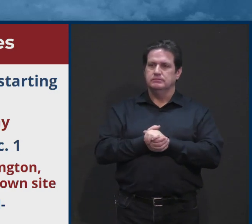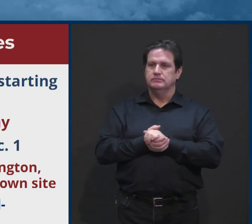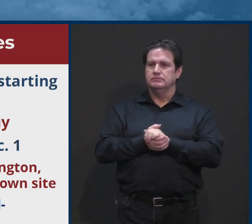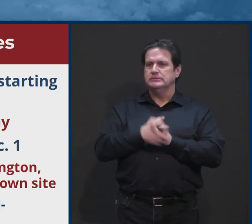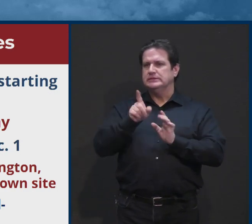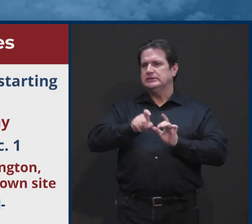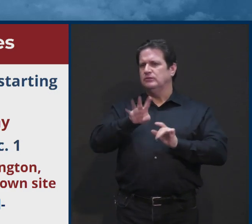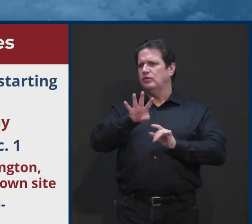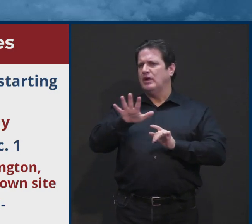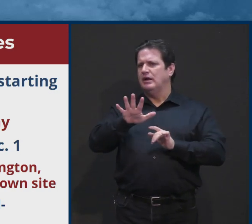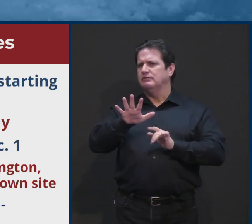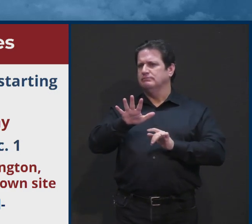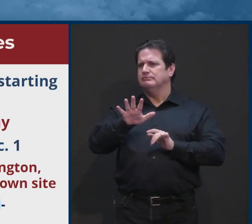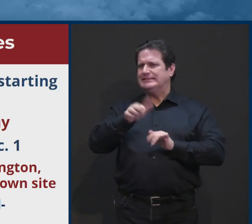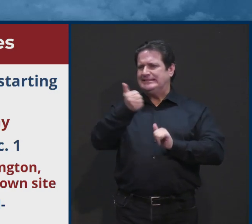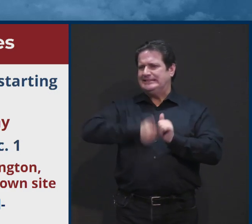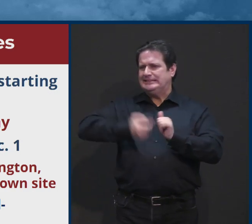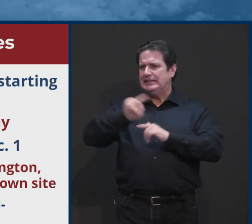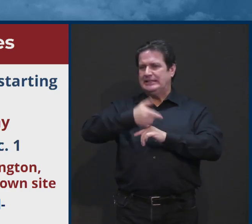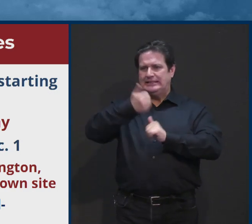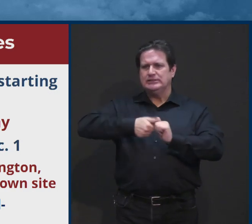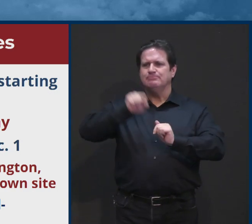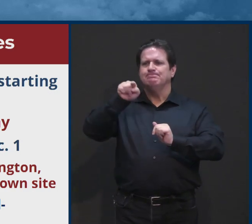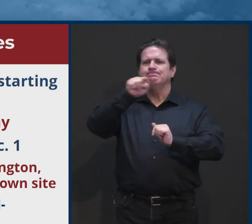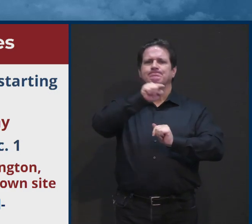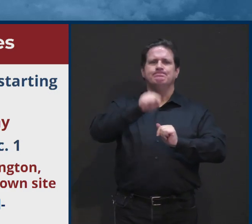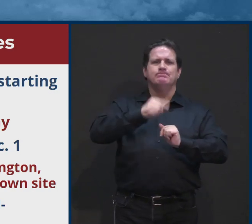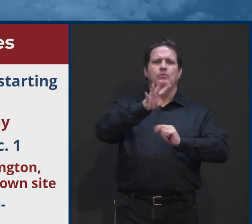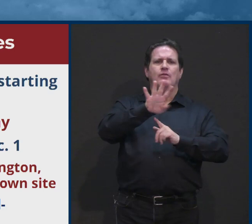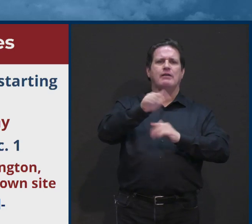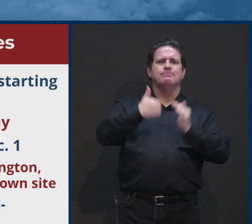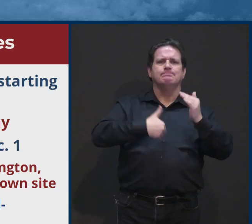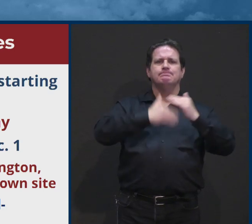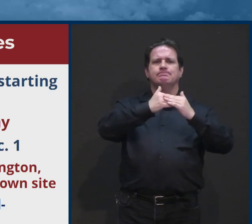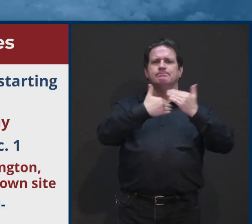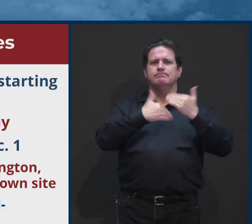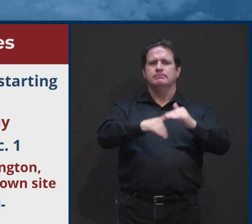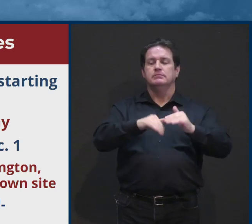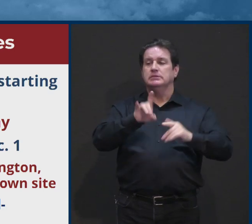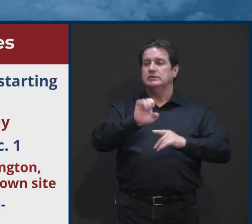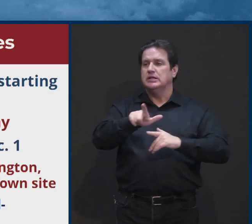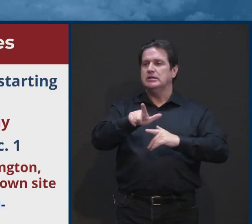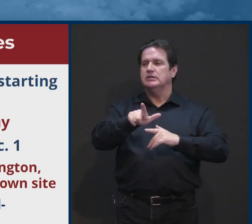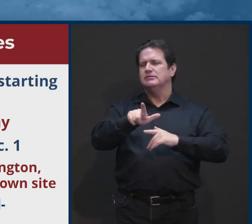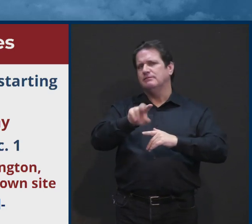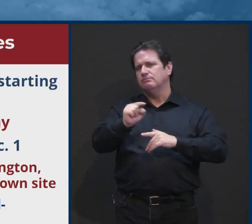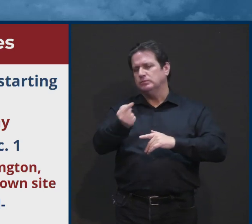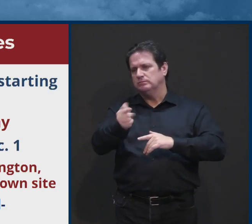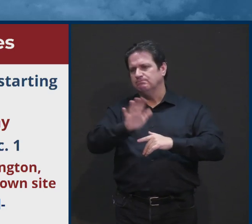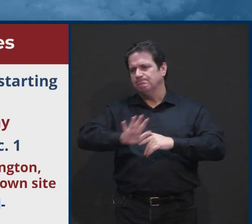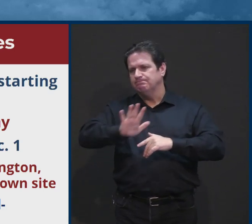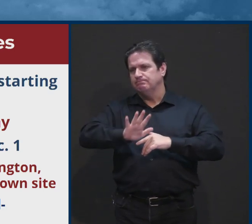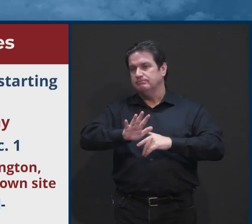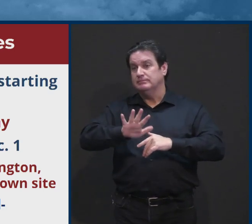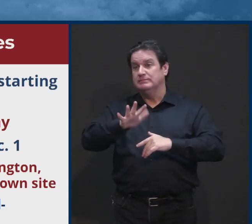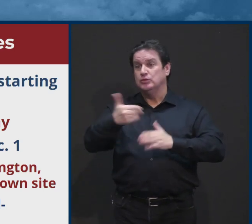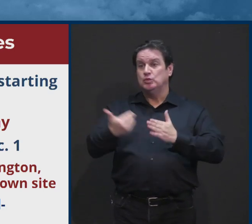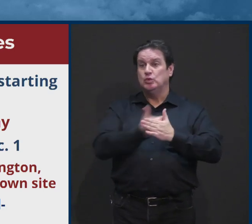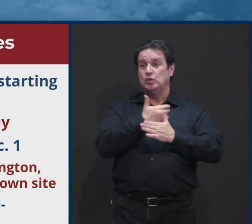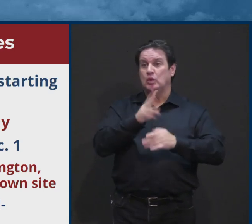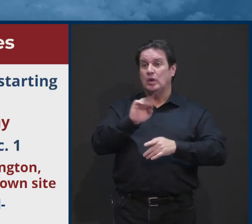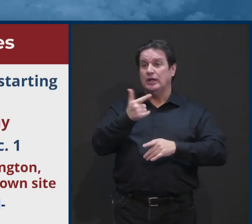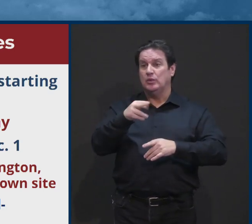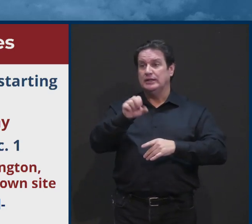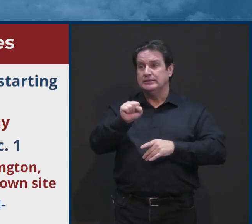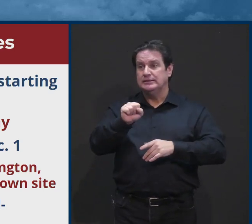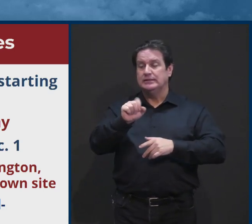about 45 per site per day, but they're also adding in December 1st, 5 new sites, so